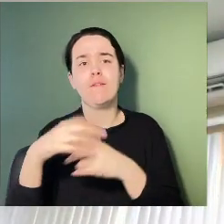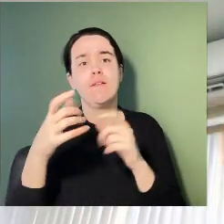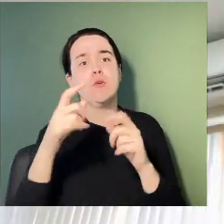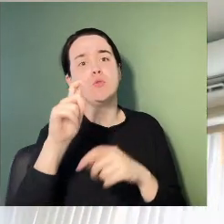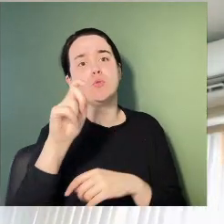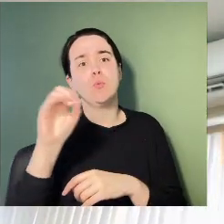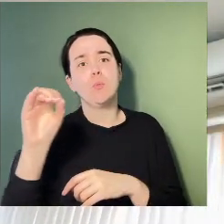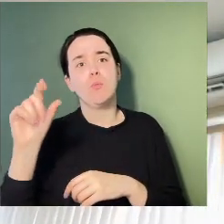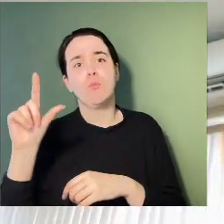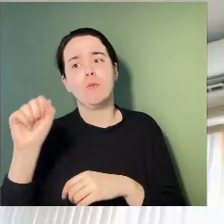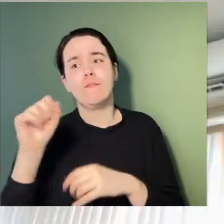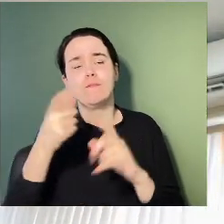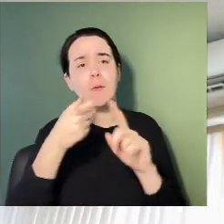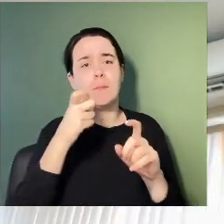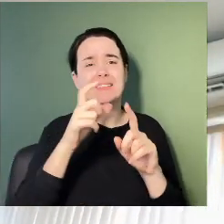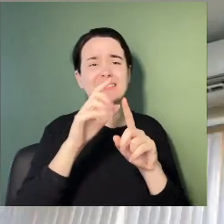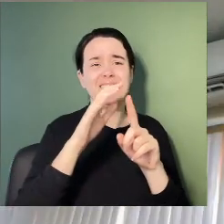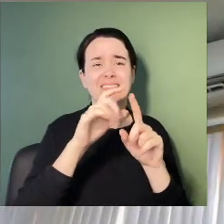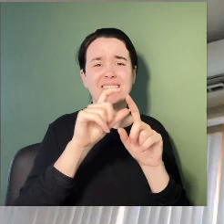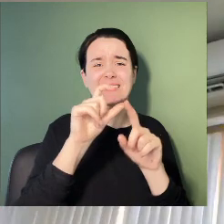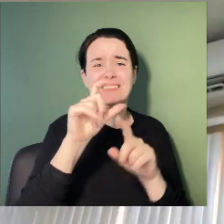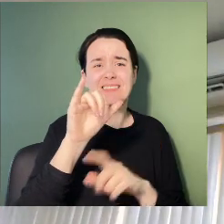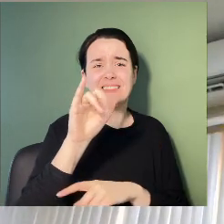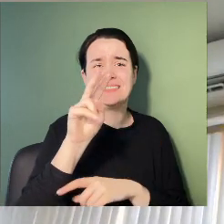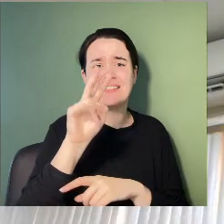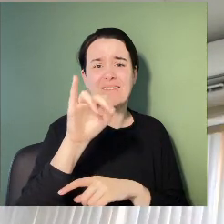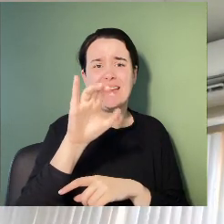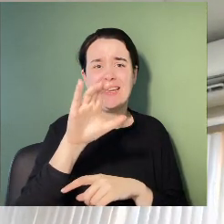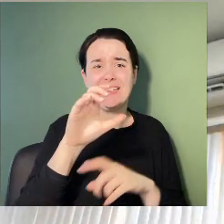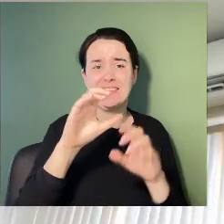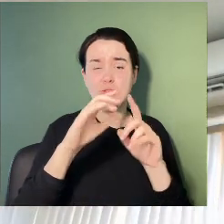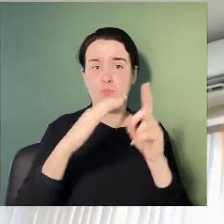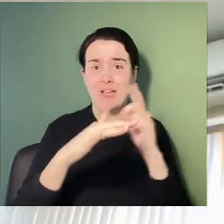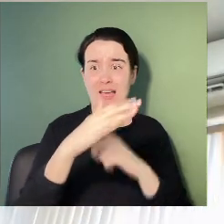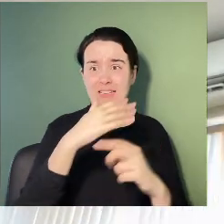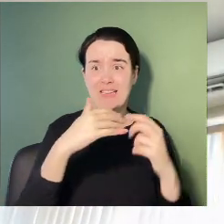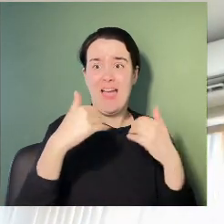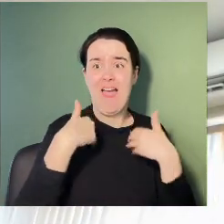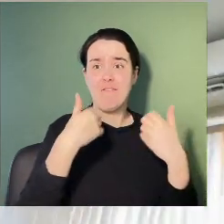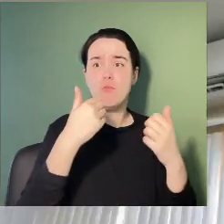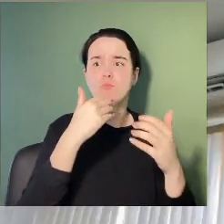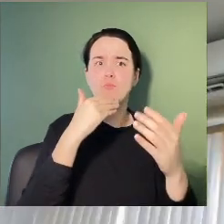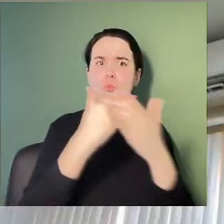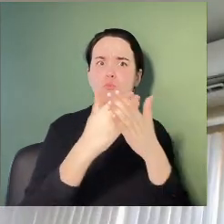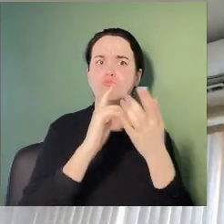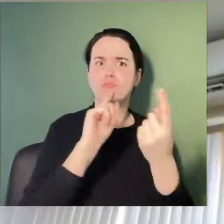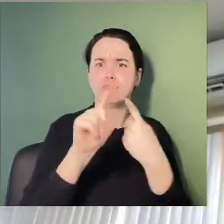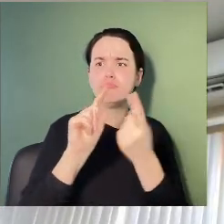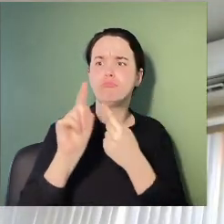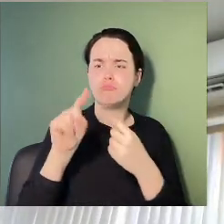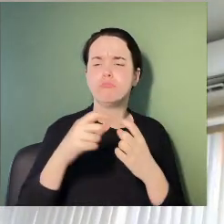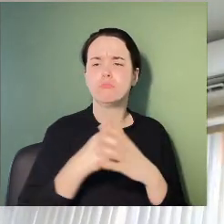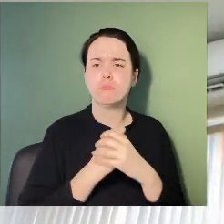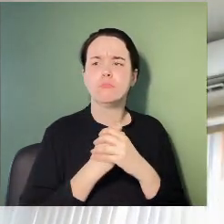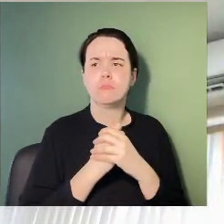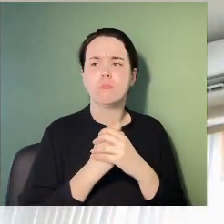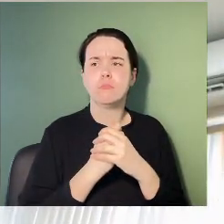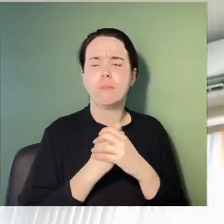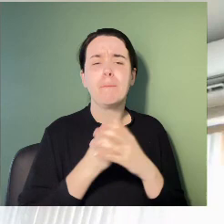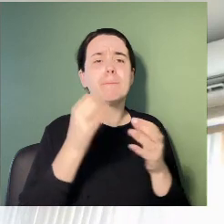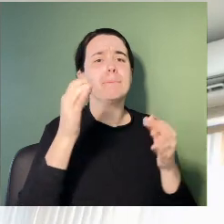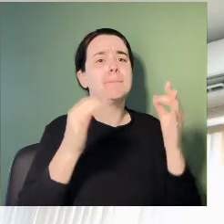From civil society, really good. The political response, not so much.